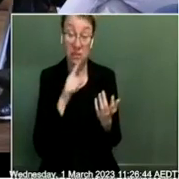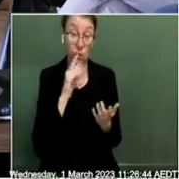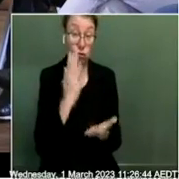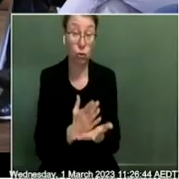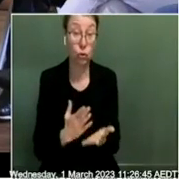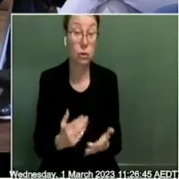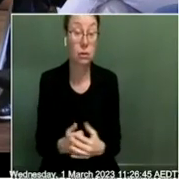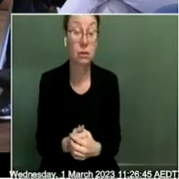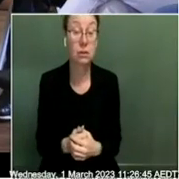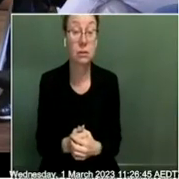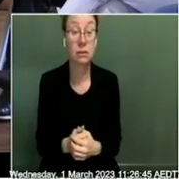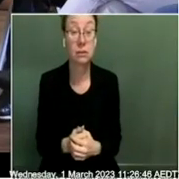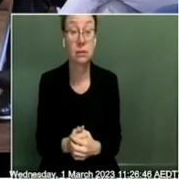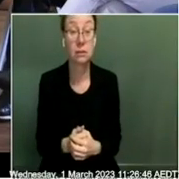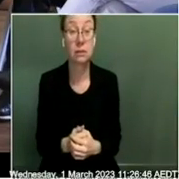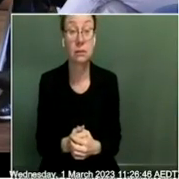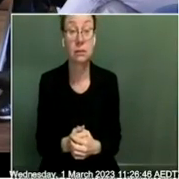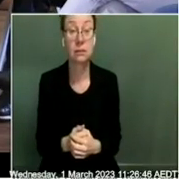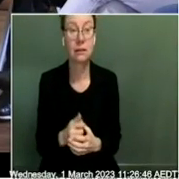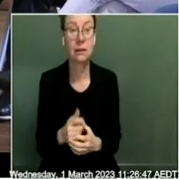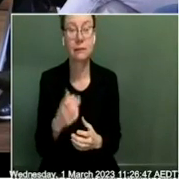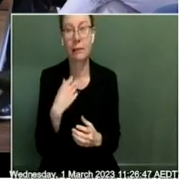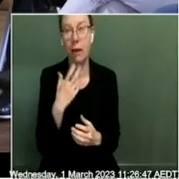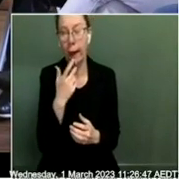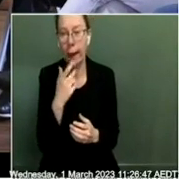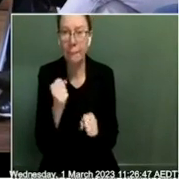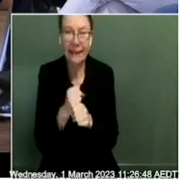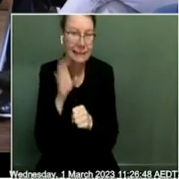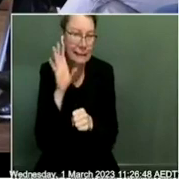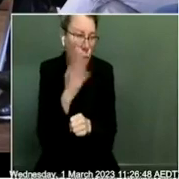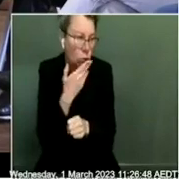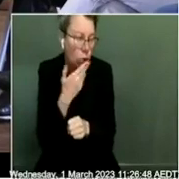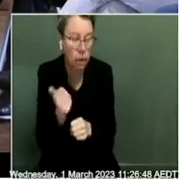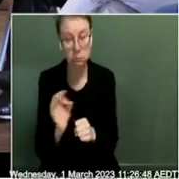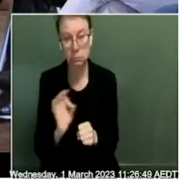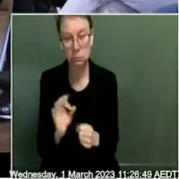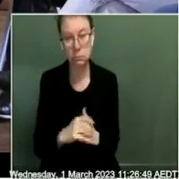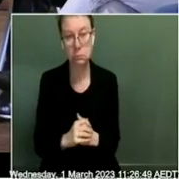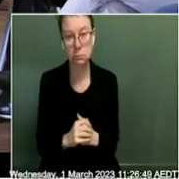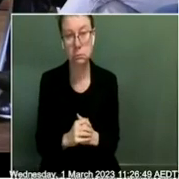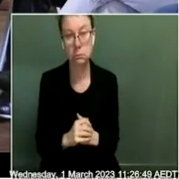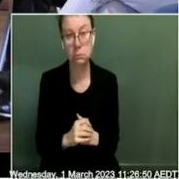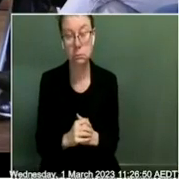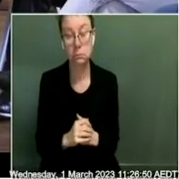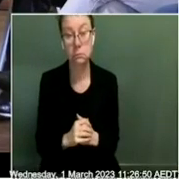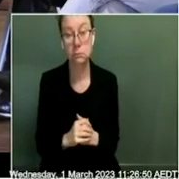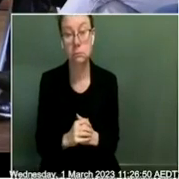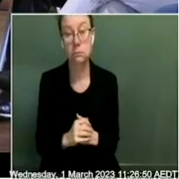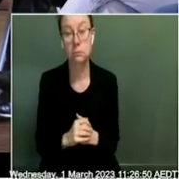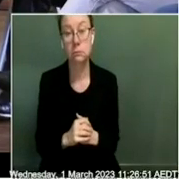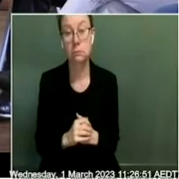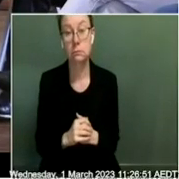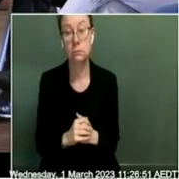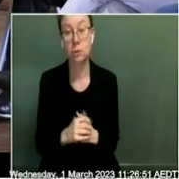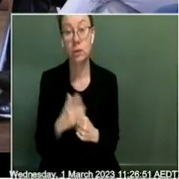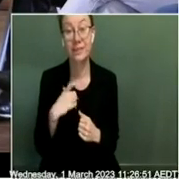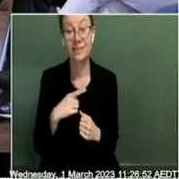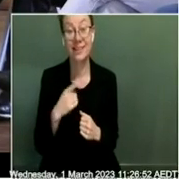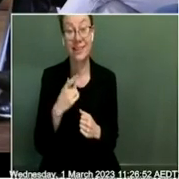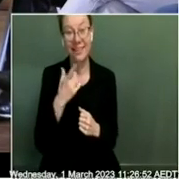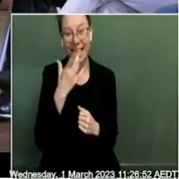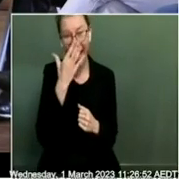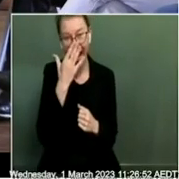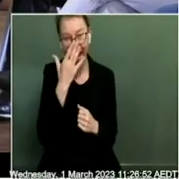sugarcoating, none of this, because if you look at the ages, how beautiful and healthy our family was, and